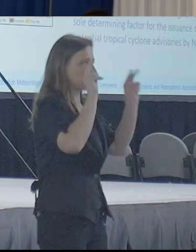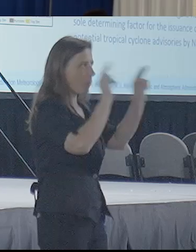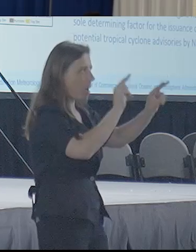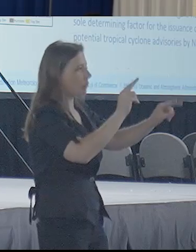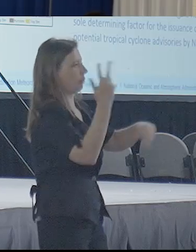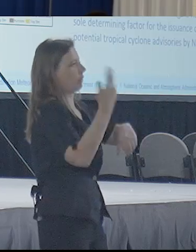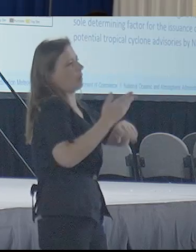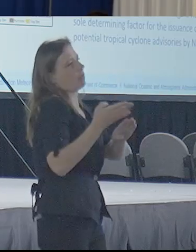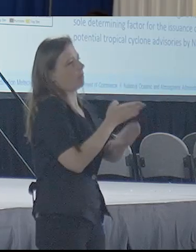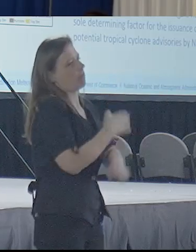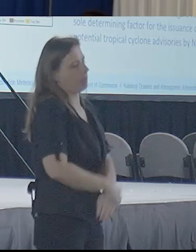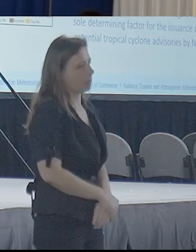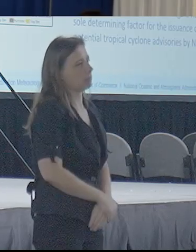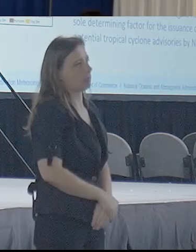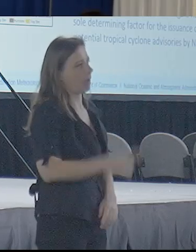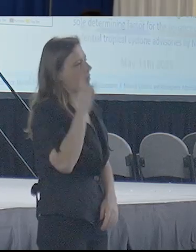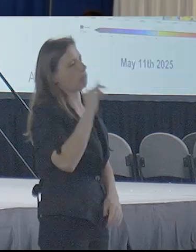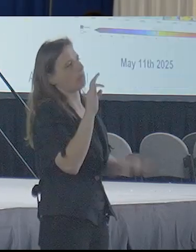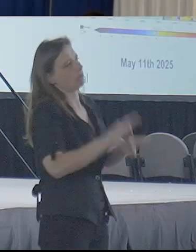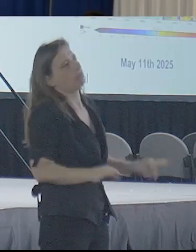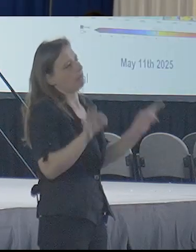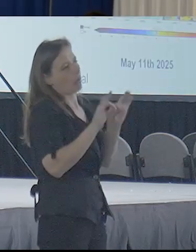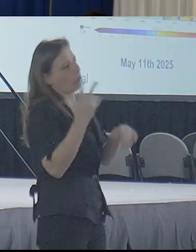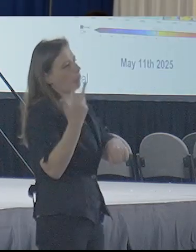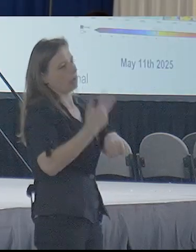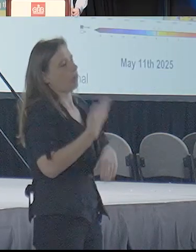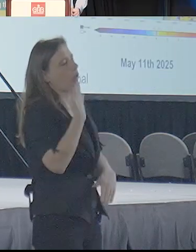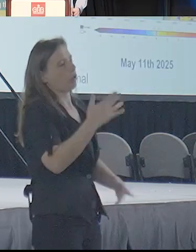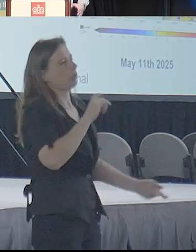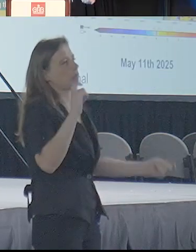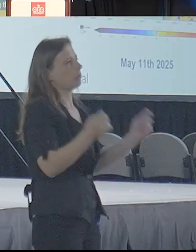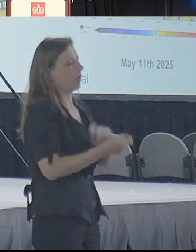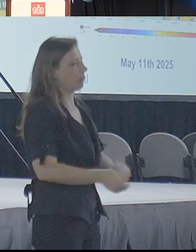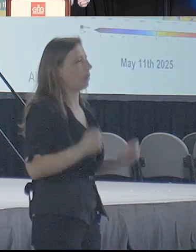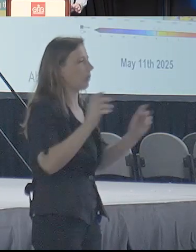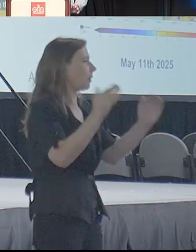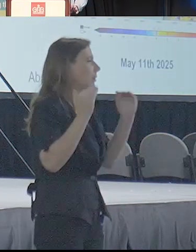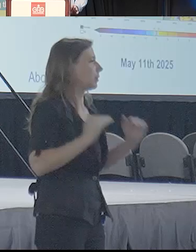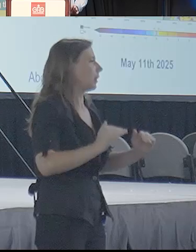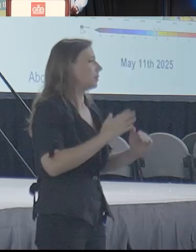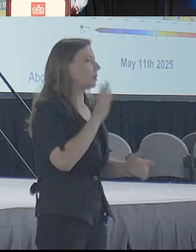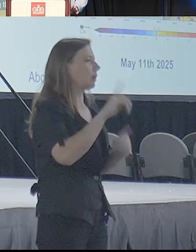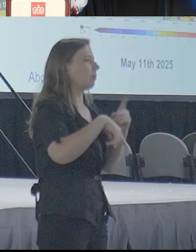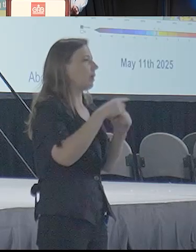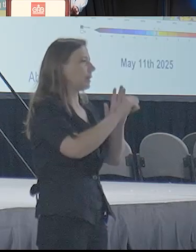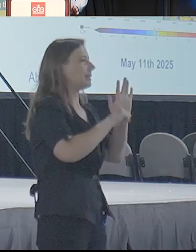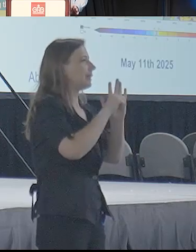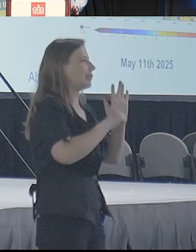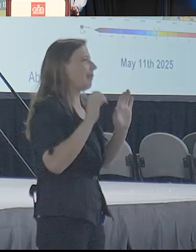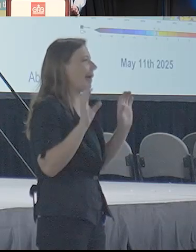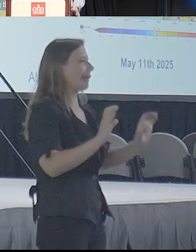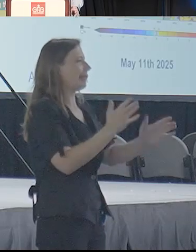more notification is always a good thing. So that's a really good change. All right, so let's talk about the seasonal activity